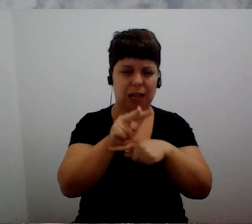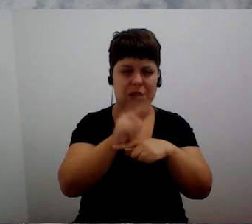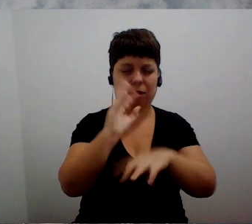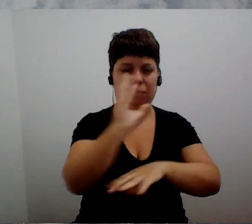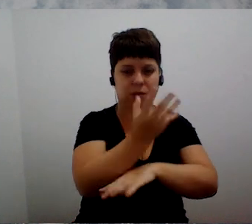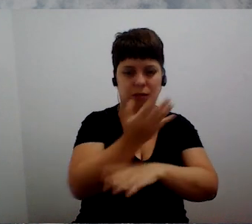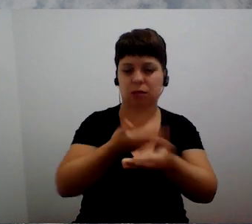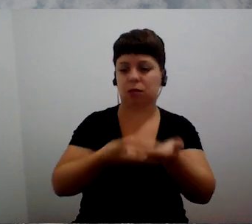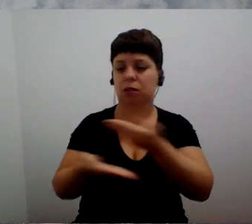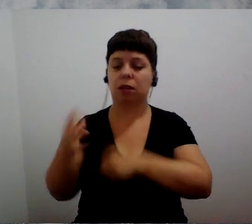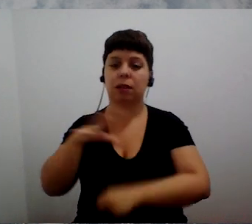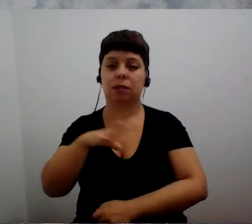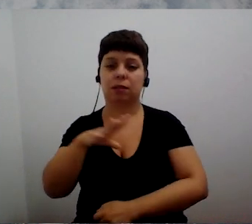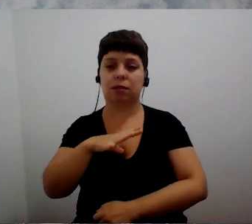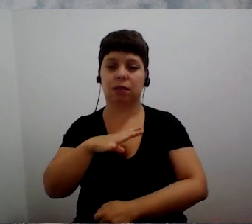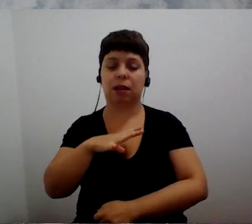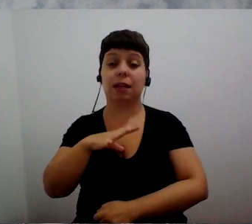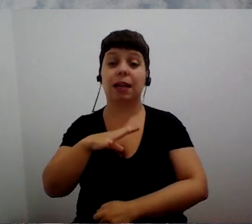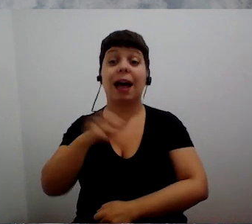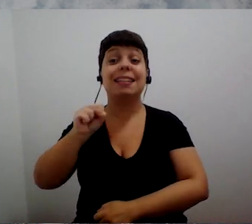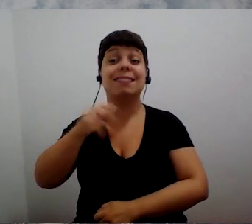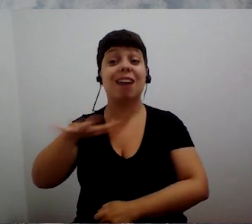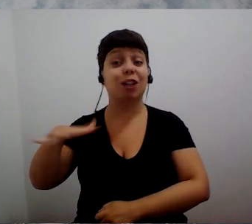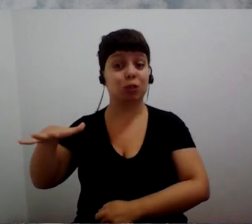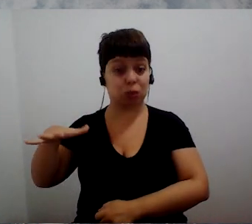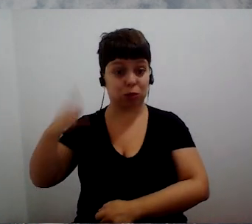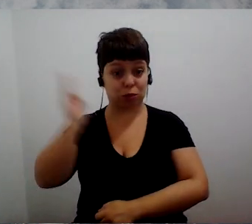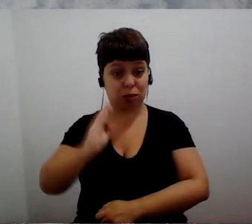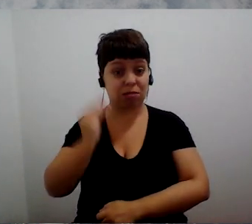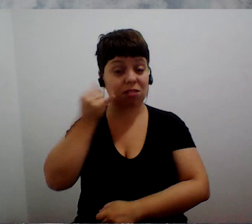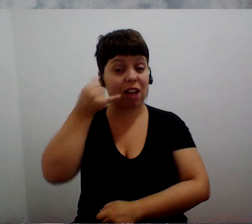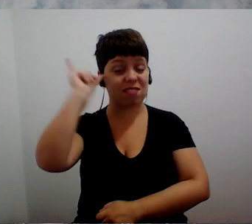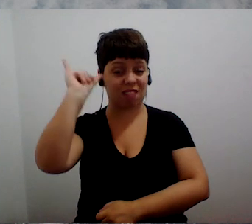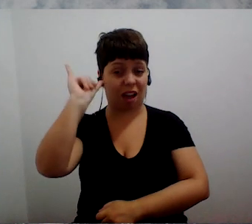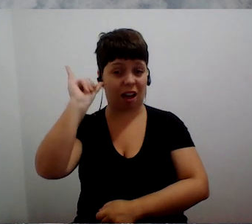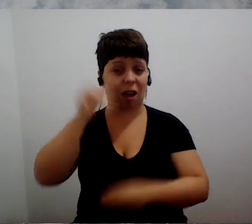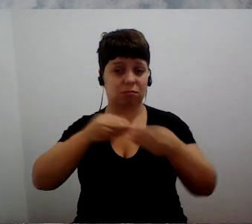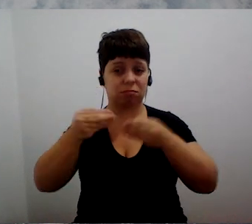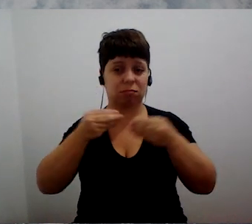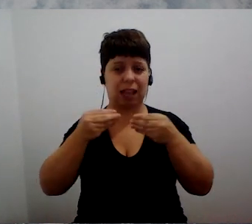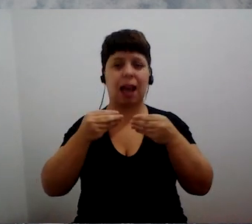example, Swedish Environmental Protection Agency collaborates with the city of